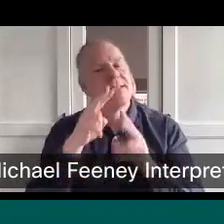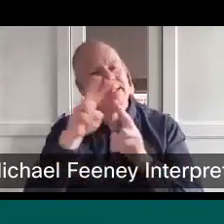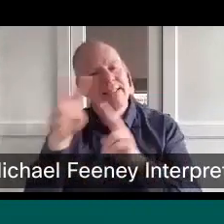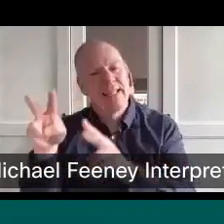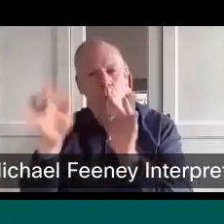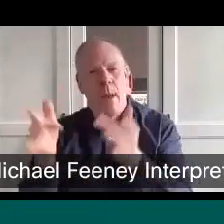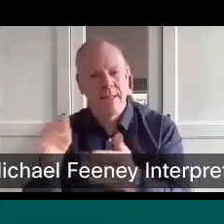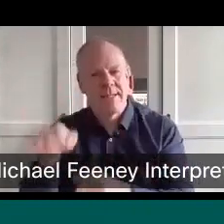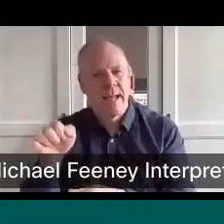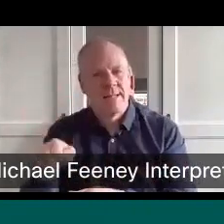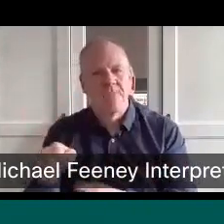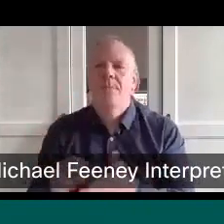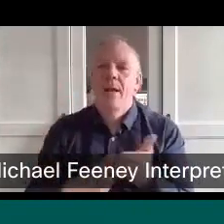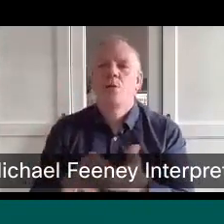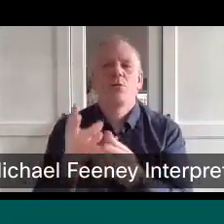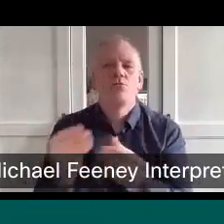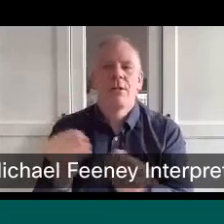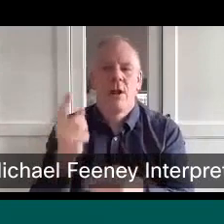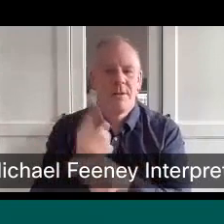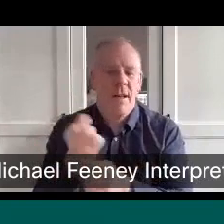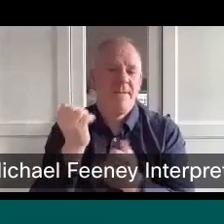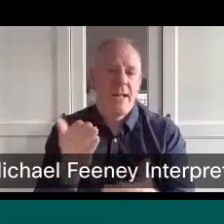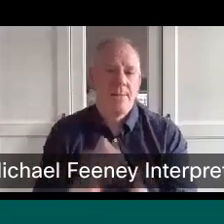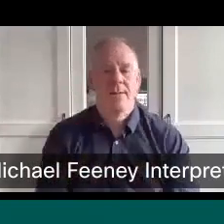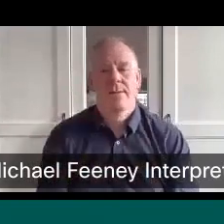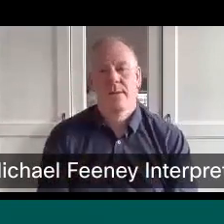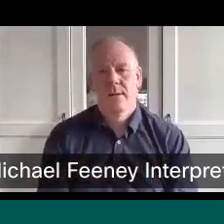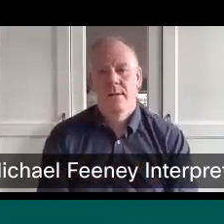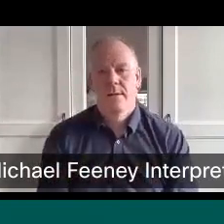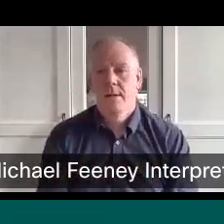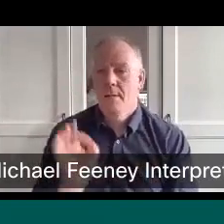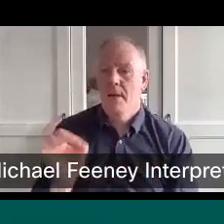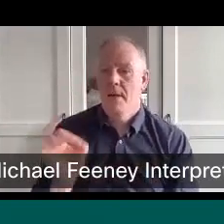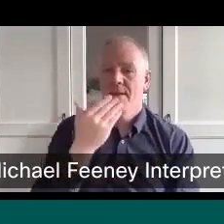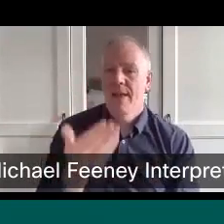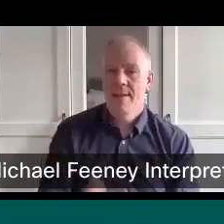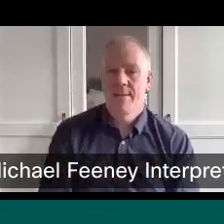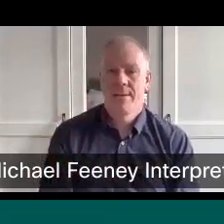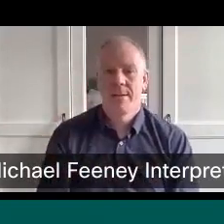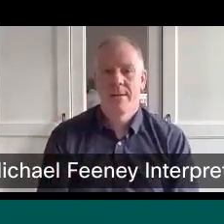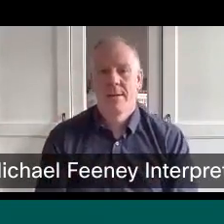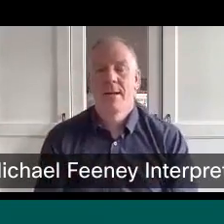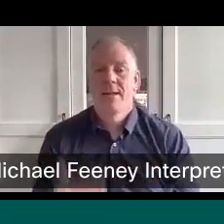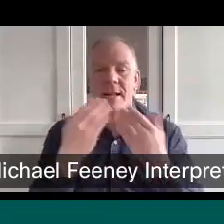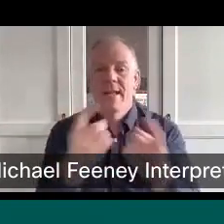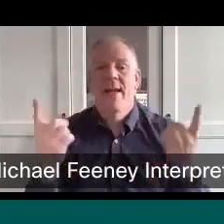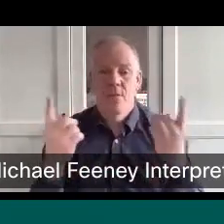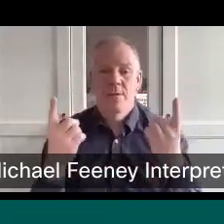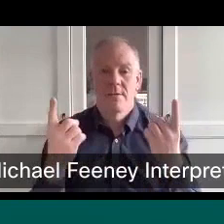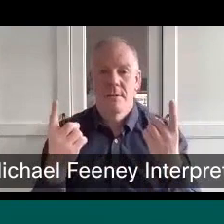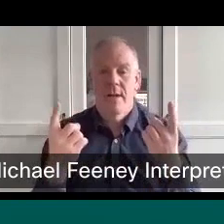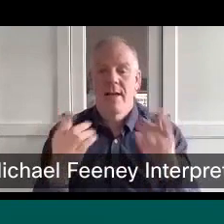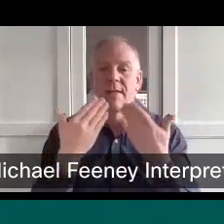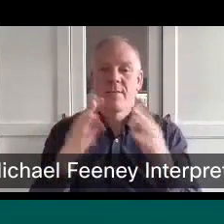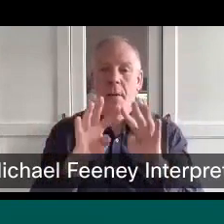and utilise the resources there for you. Perfect. Thanks very much to everybody, and thanks for the